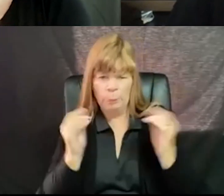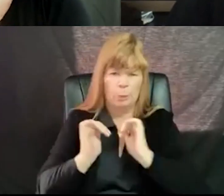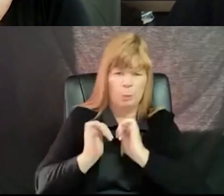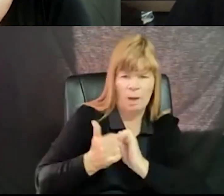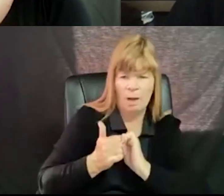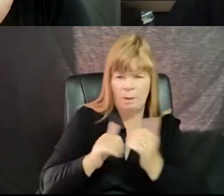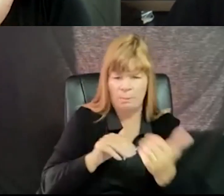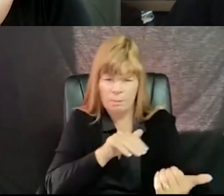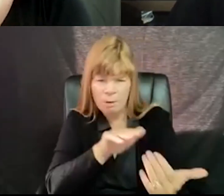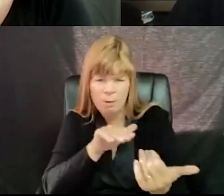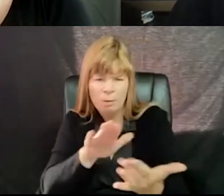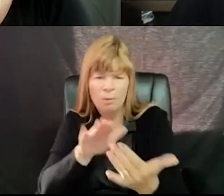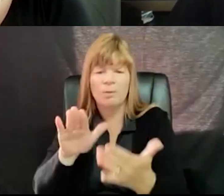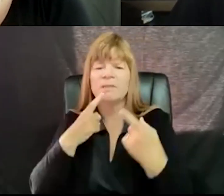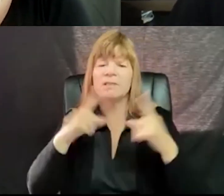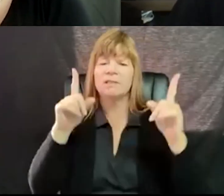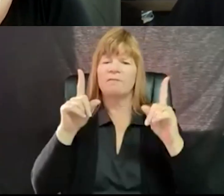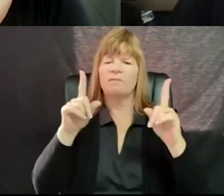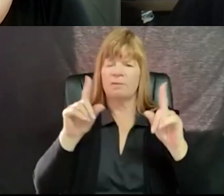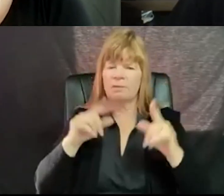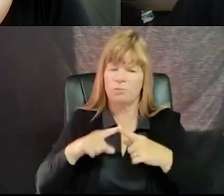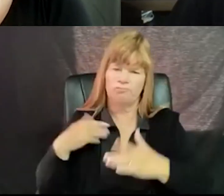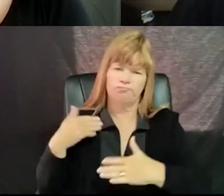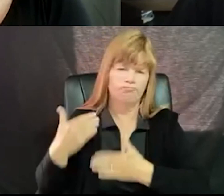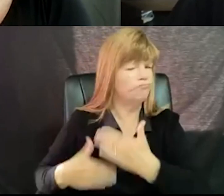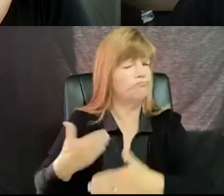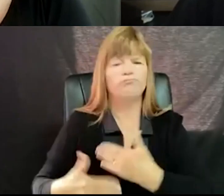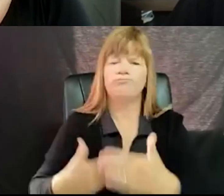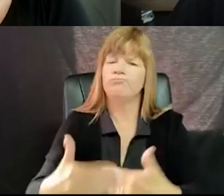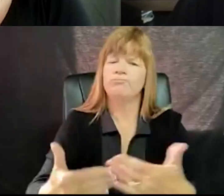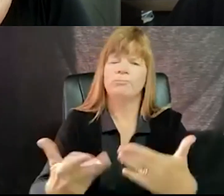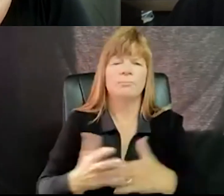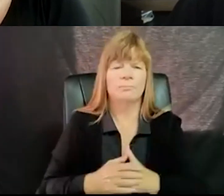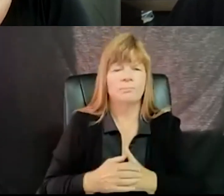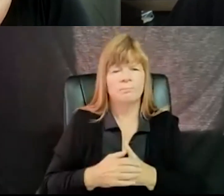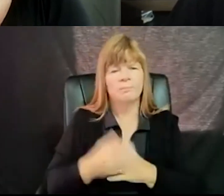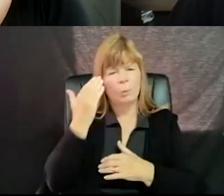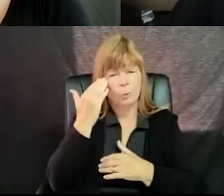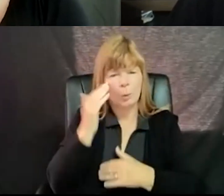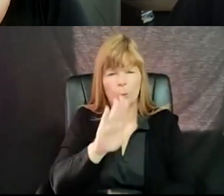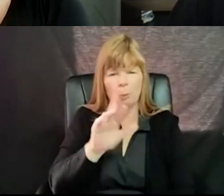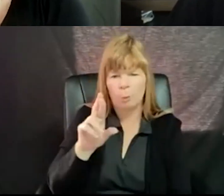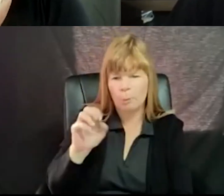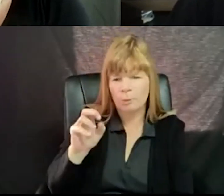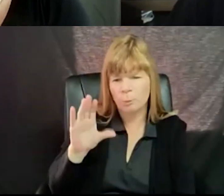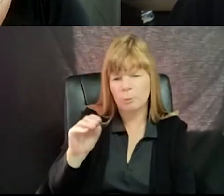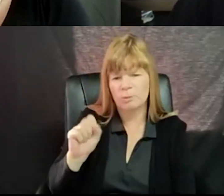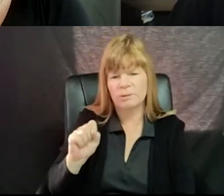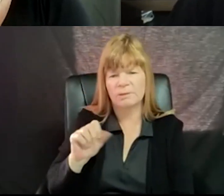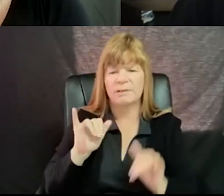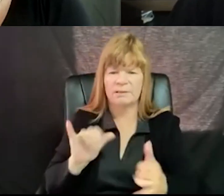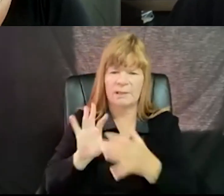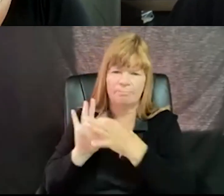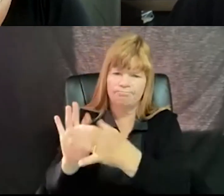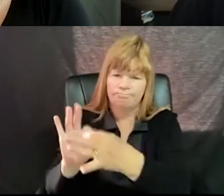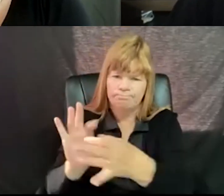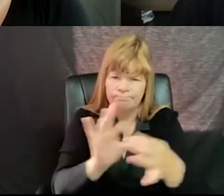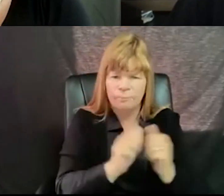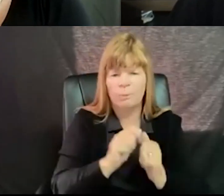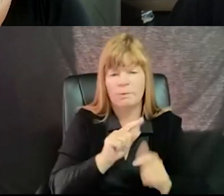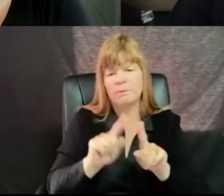able to successfully travel on this journey, and know your resources and stay connected with these resources